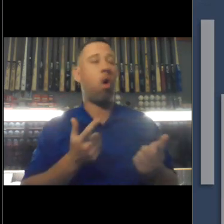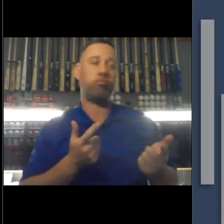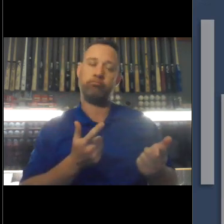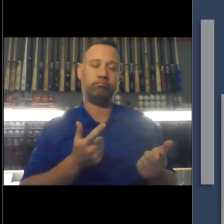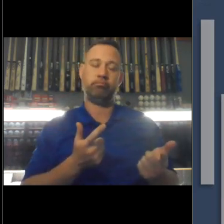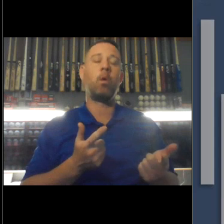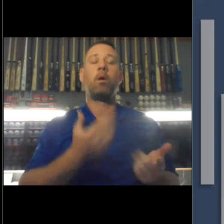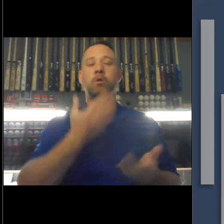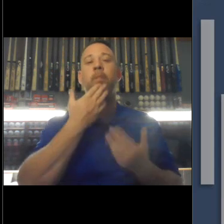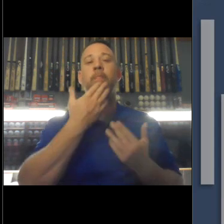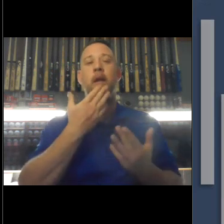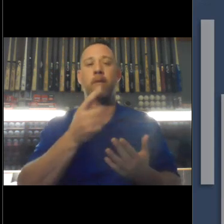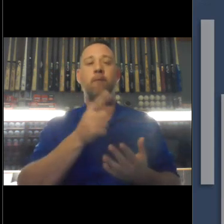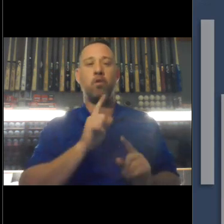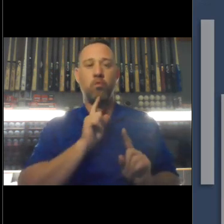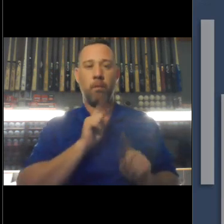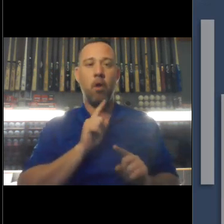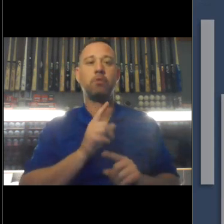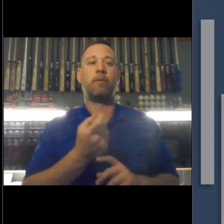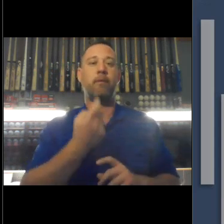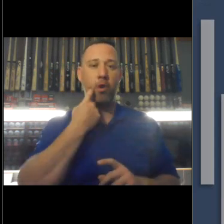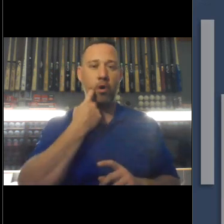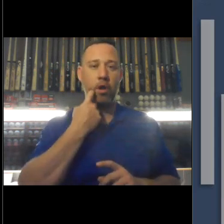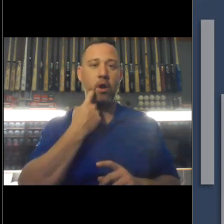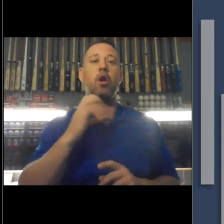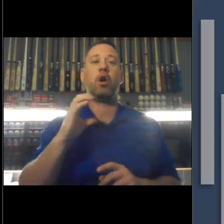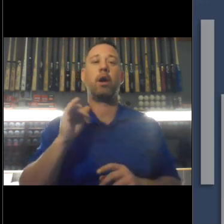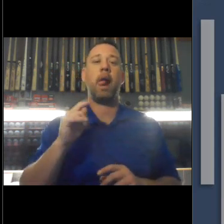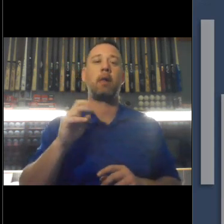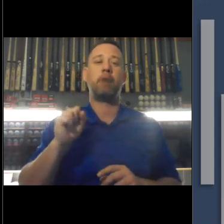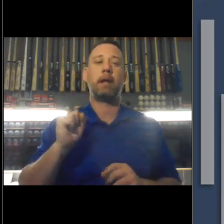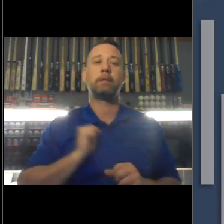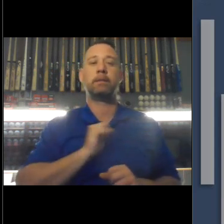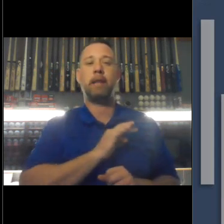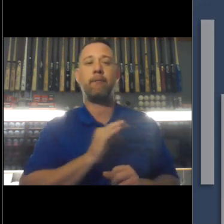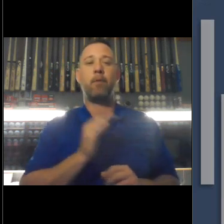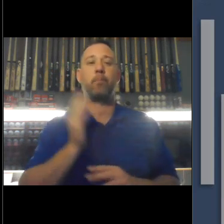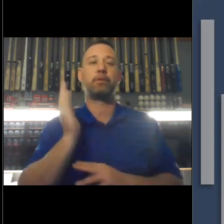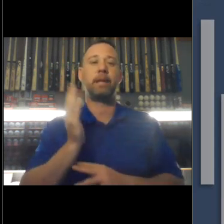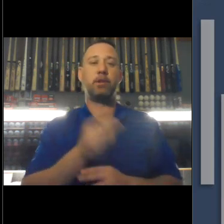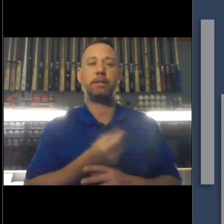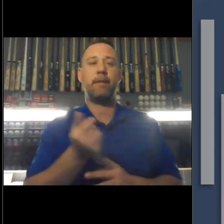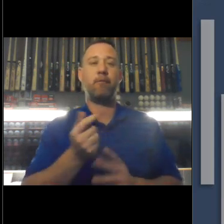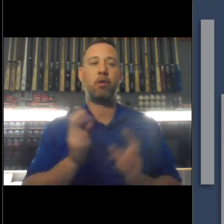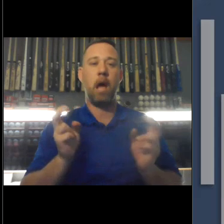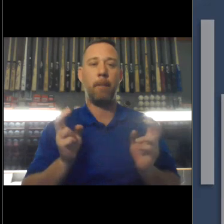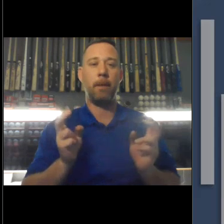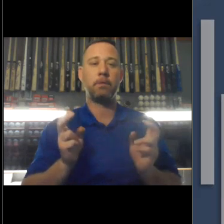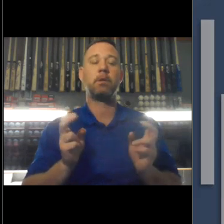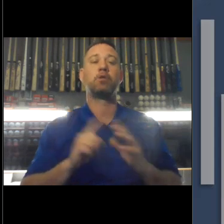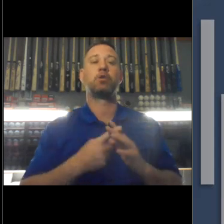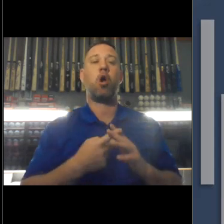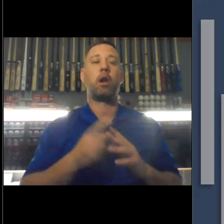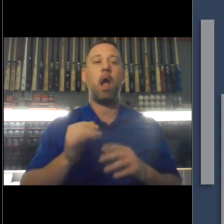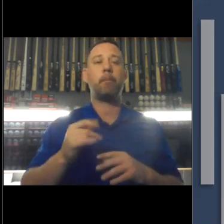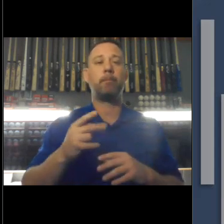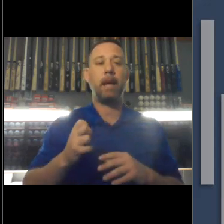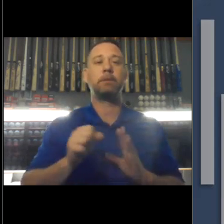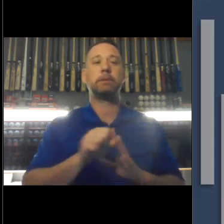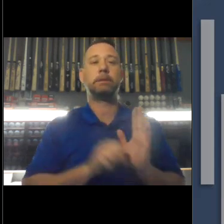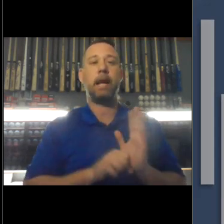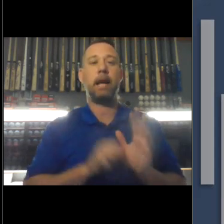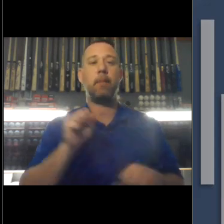your remarks on that earlier. Caltrans staff presented on several topics, starting with updates on the state bicycle